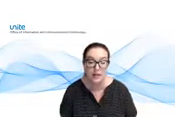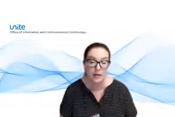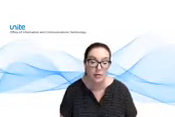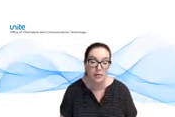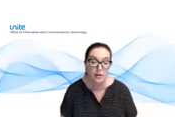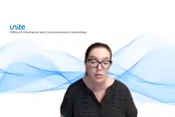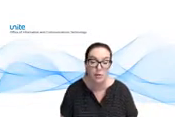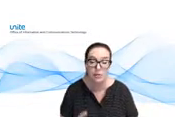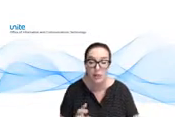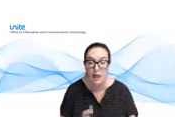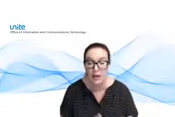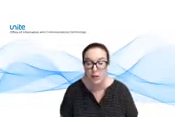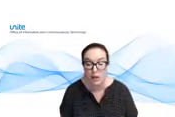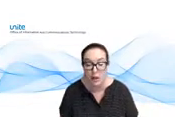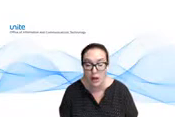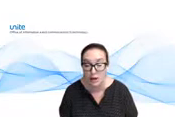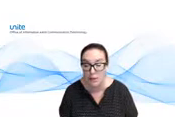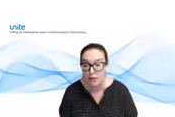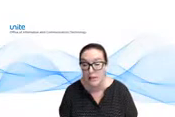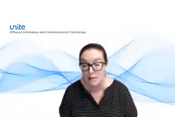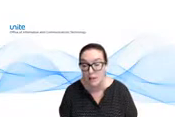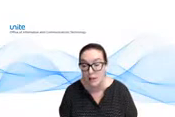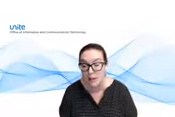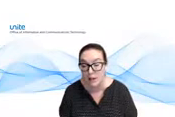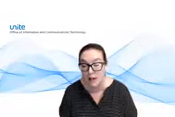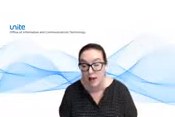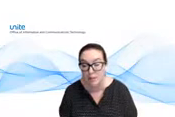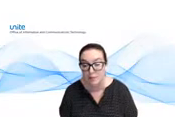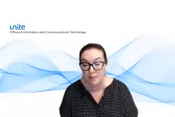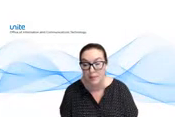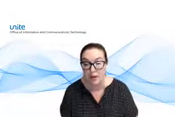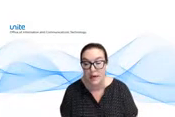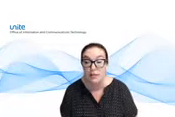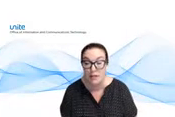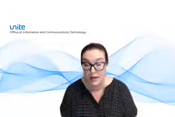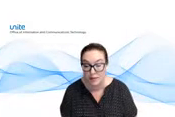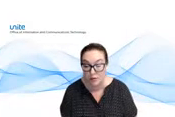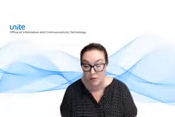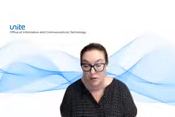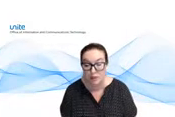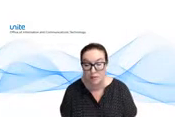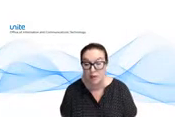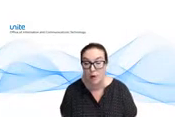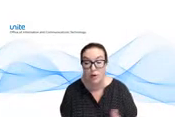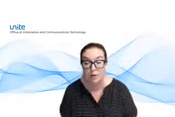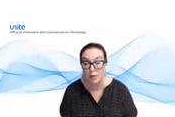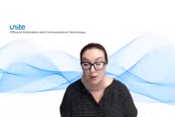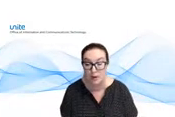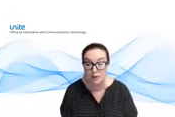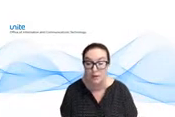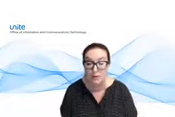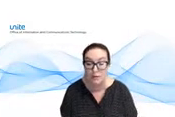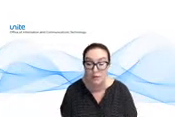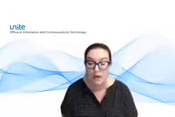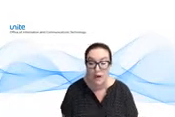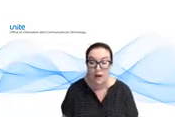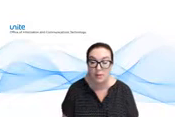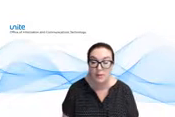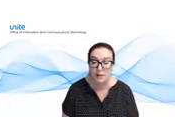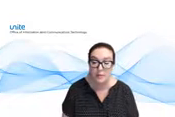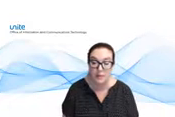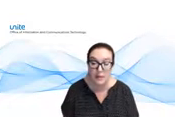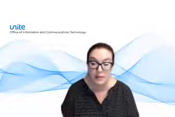center, training videos, a YouTube channel, the disability answer desk, which is open for all of your public